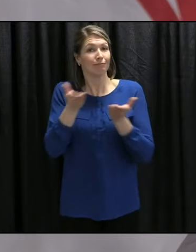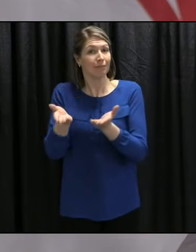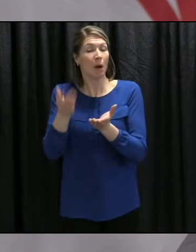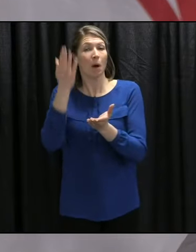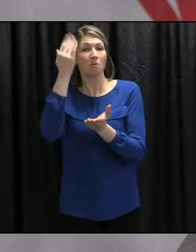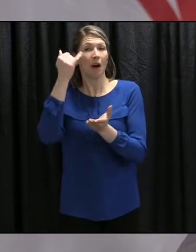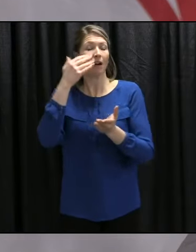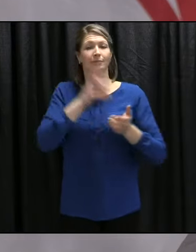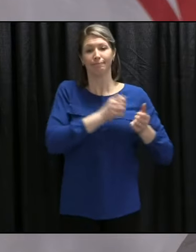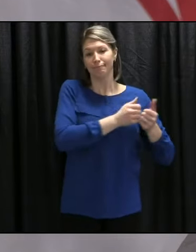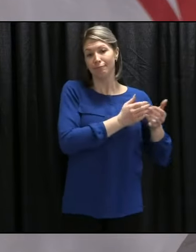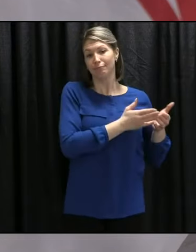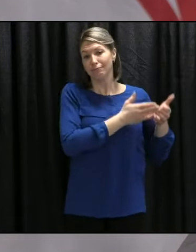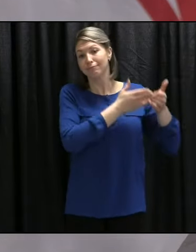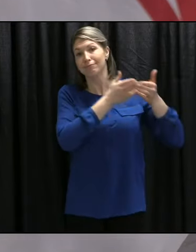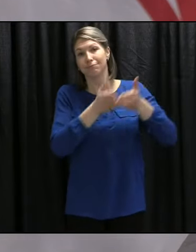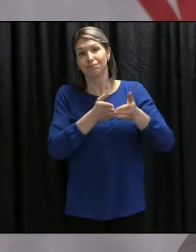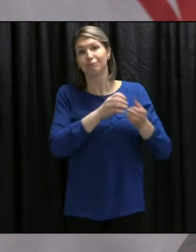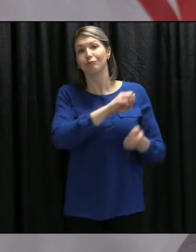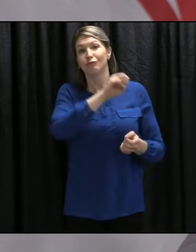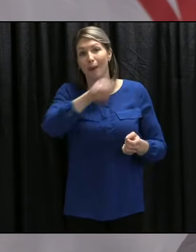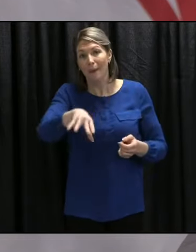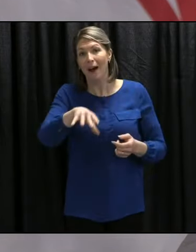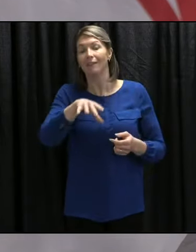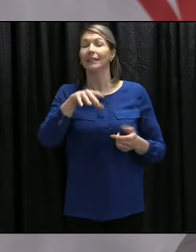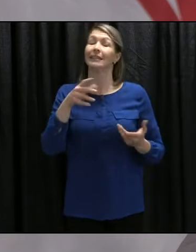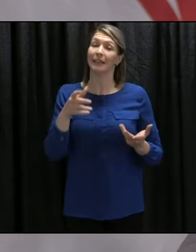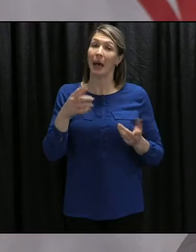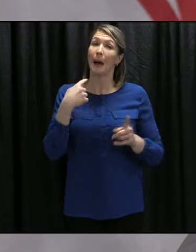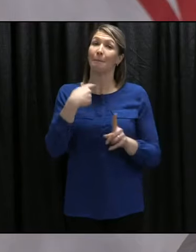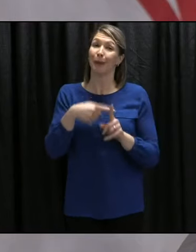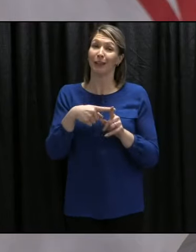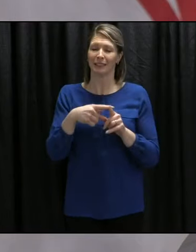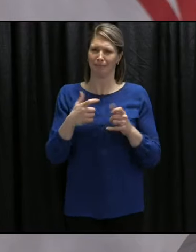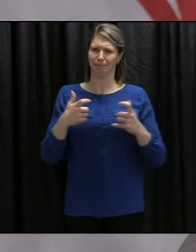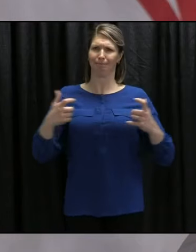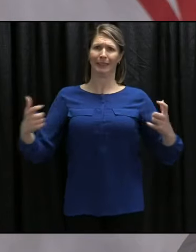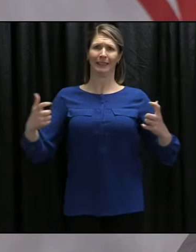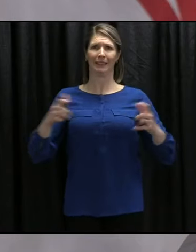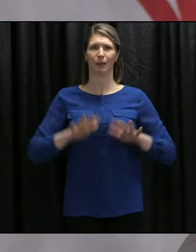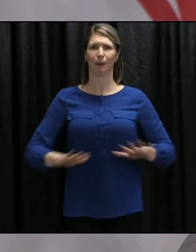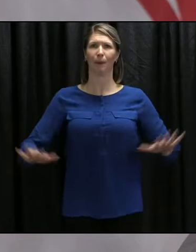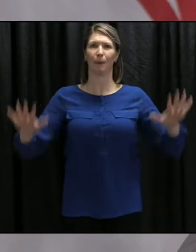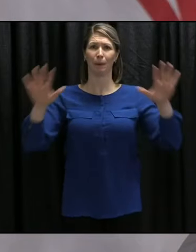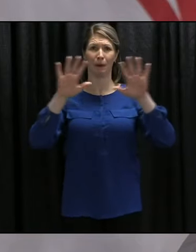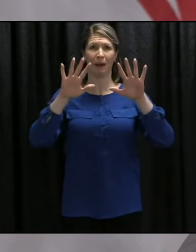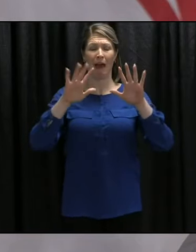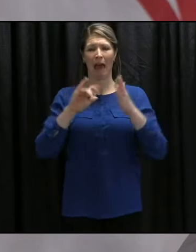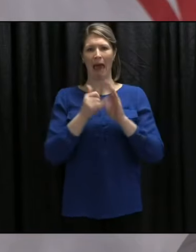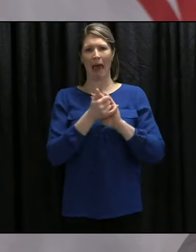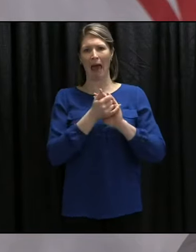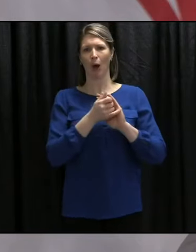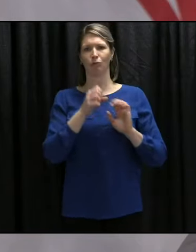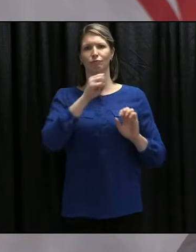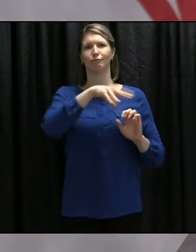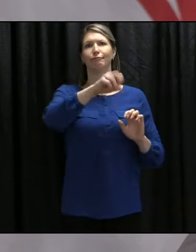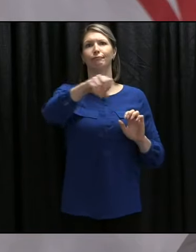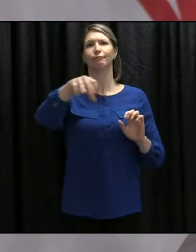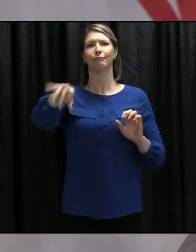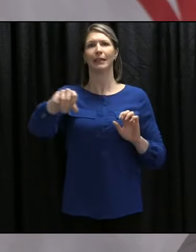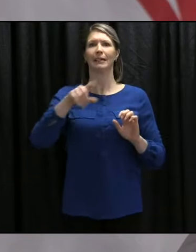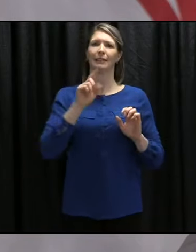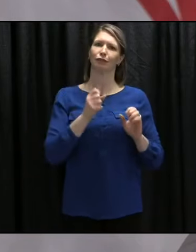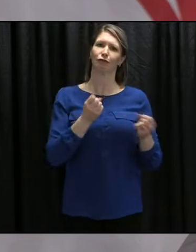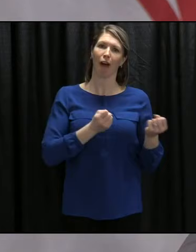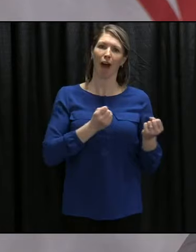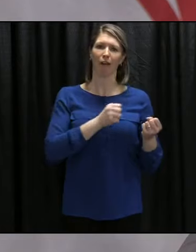which is very sparsely populated, of course. So yes, in these cases, it would be a disadvantage to us. But my